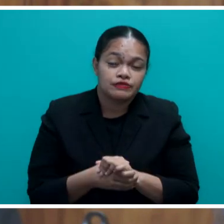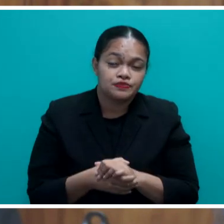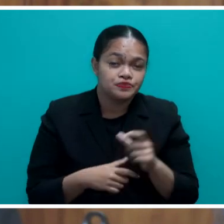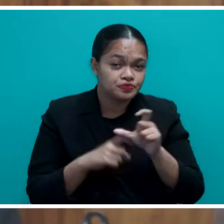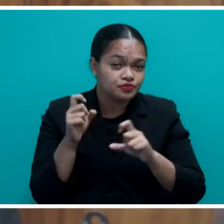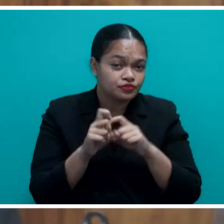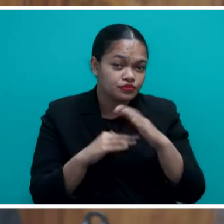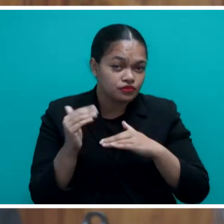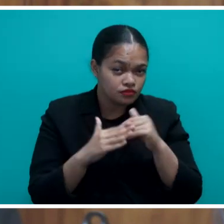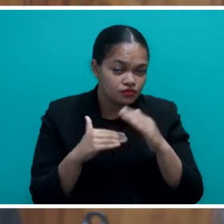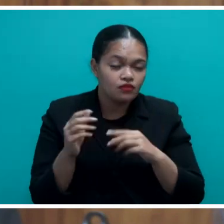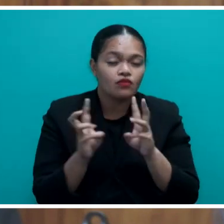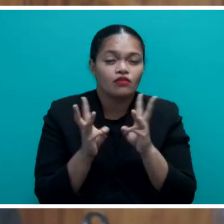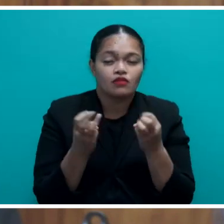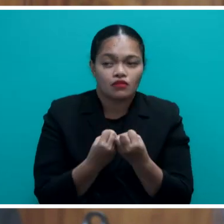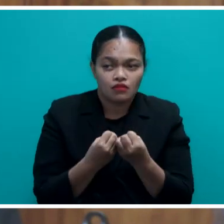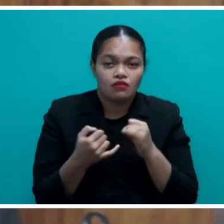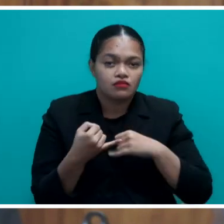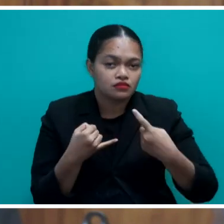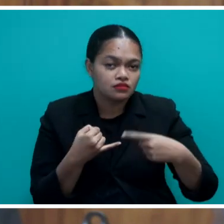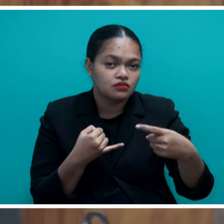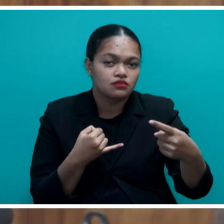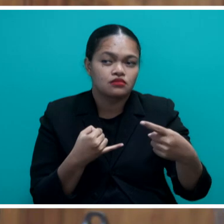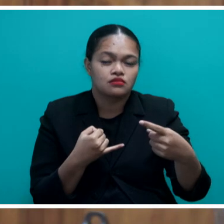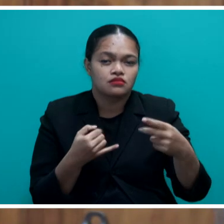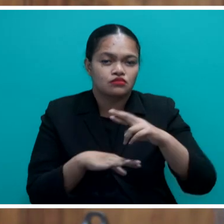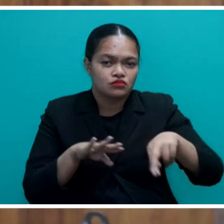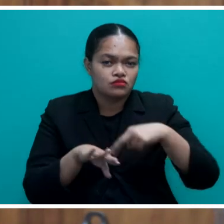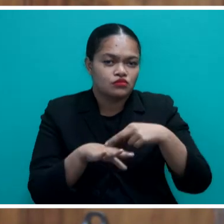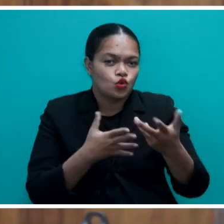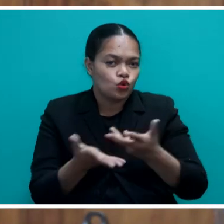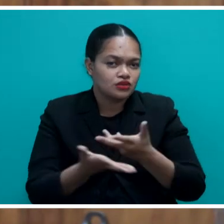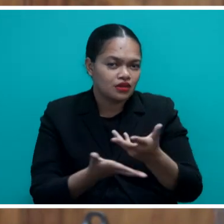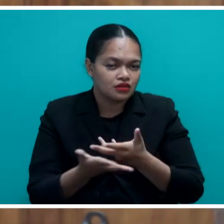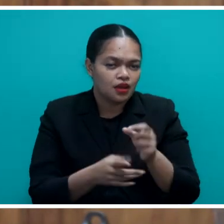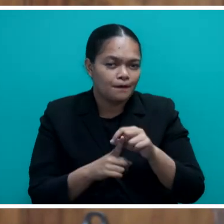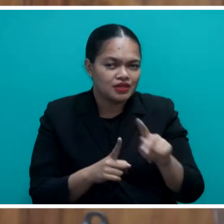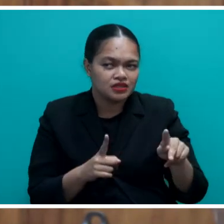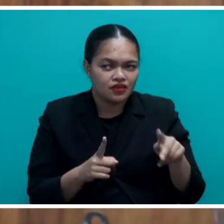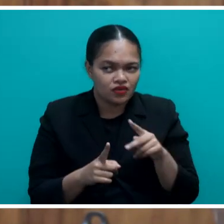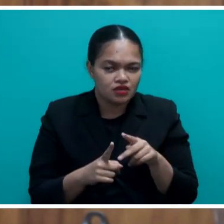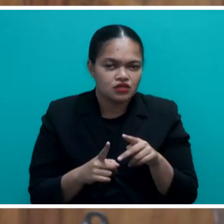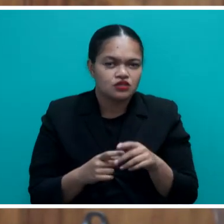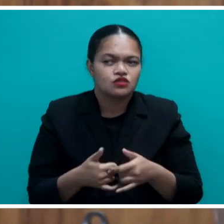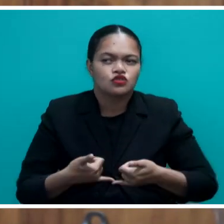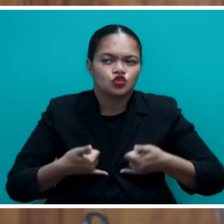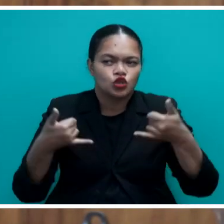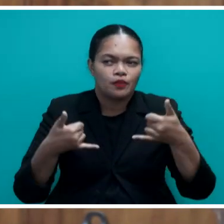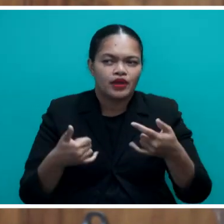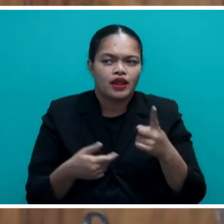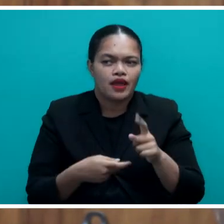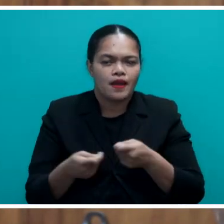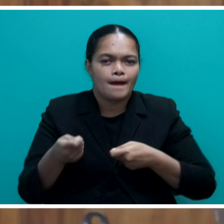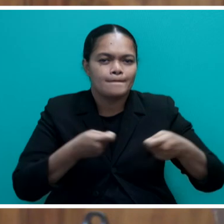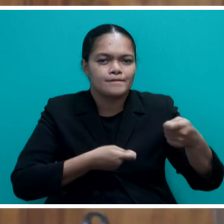building workshop, the Sustainable Tourism Regional Consultation, Pacific Tourism Digital Champions, and Marketing